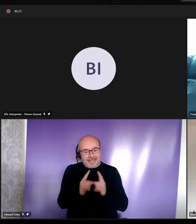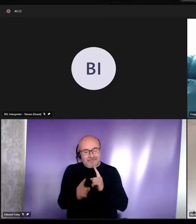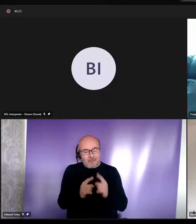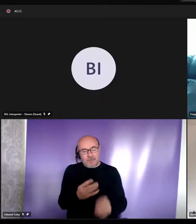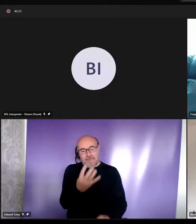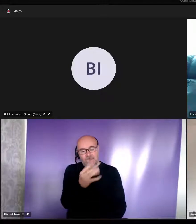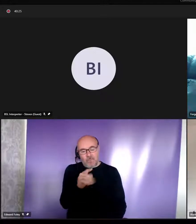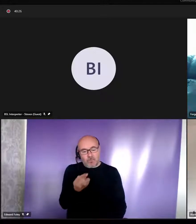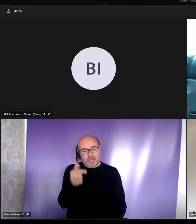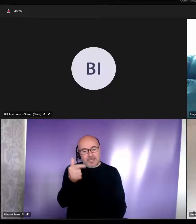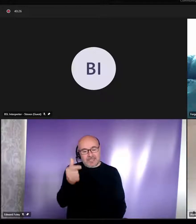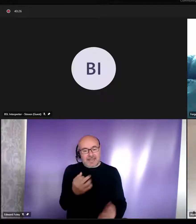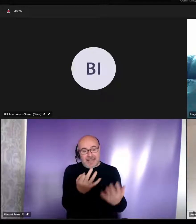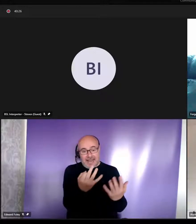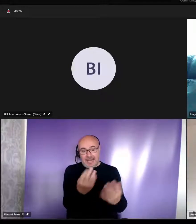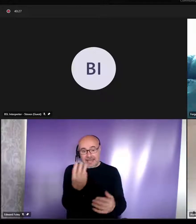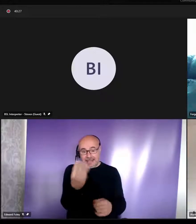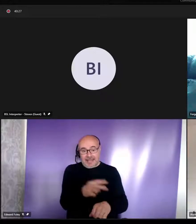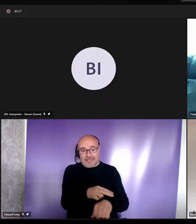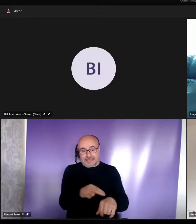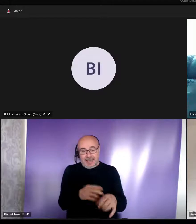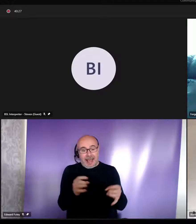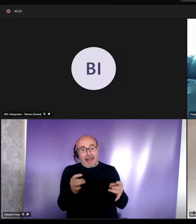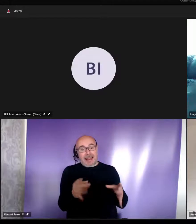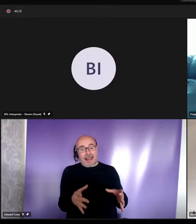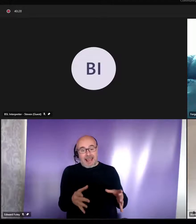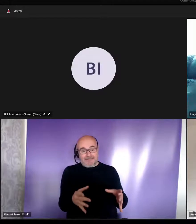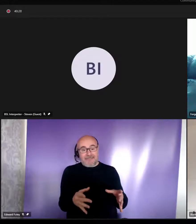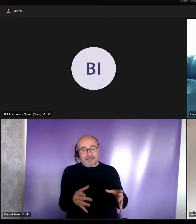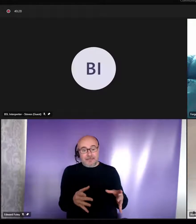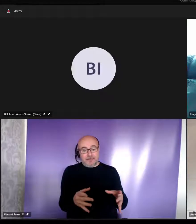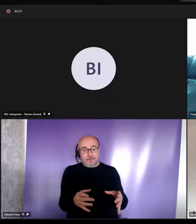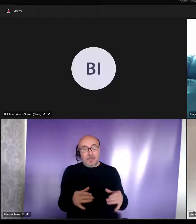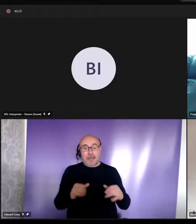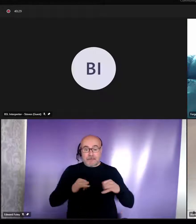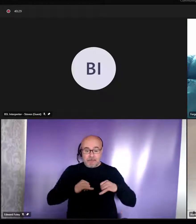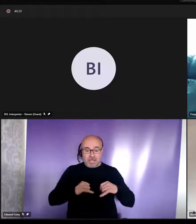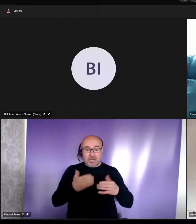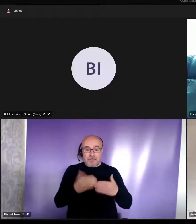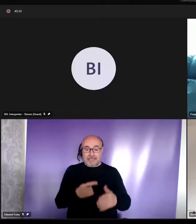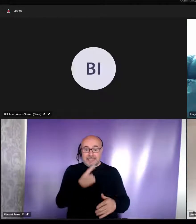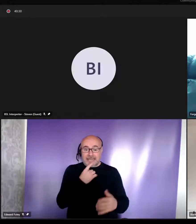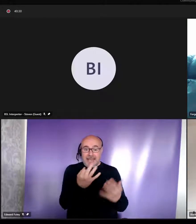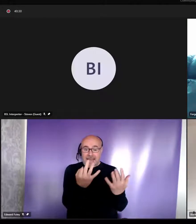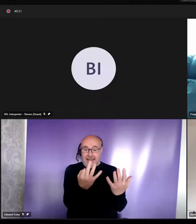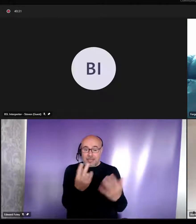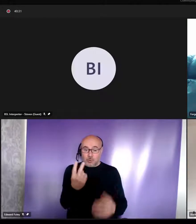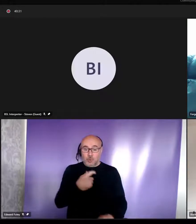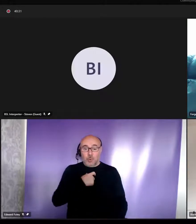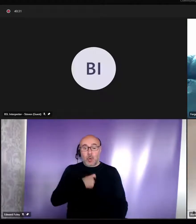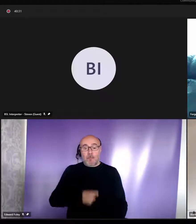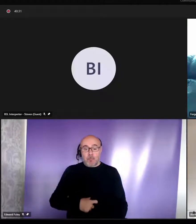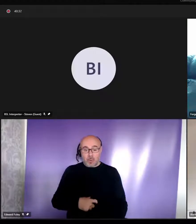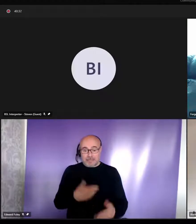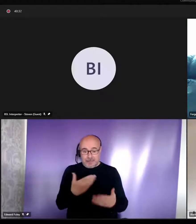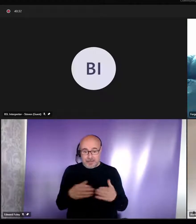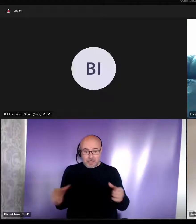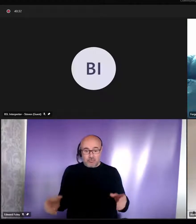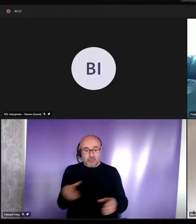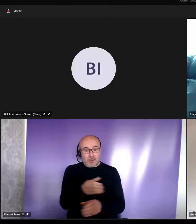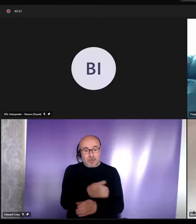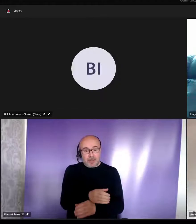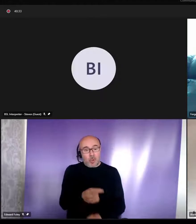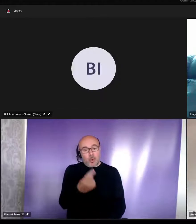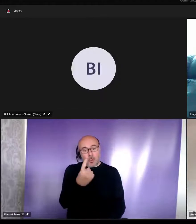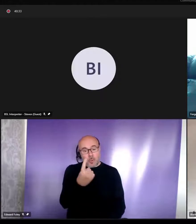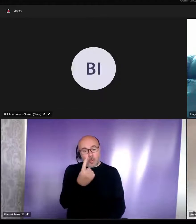that 83 employees left the resource, and managers have indicated that 82 of those posts are being replaced, and 1 post was